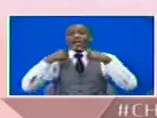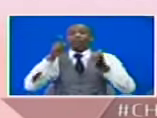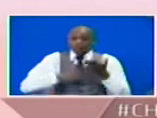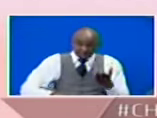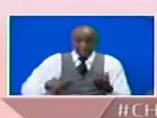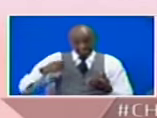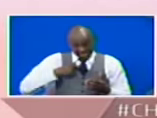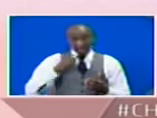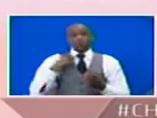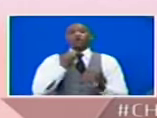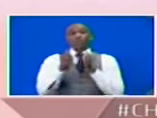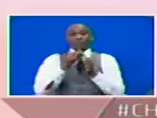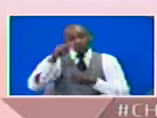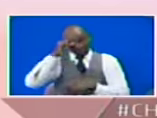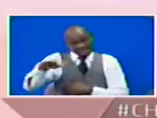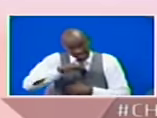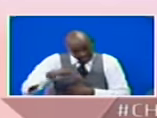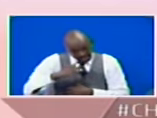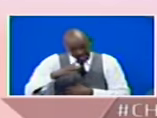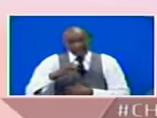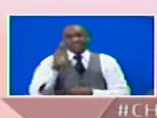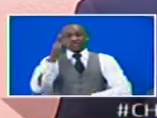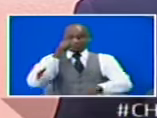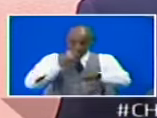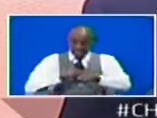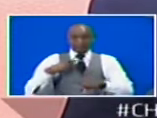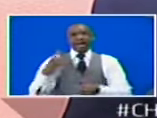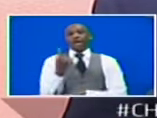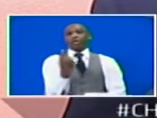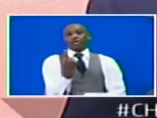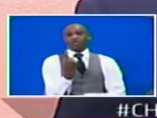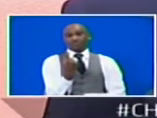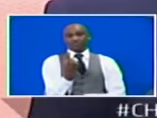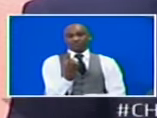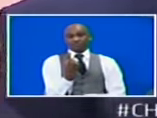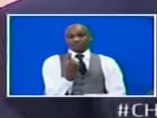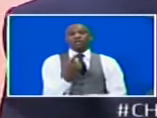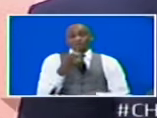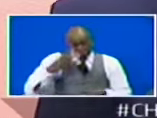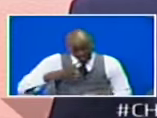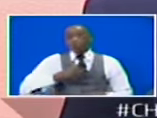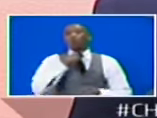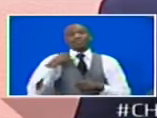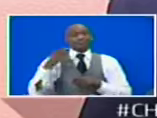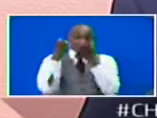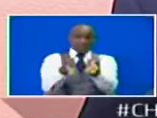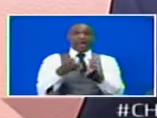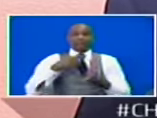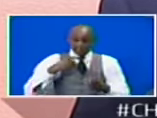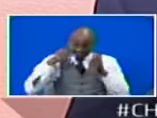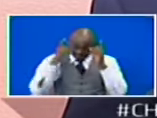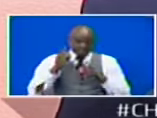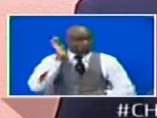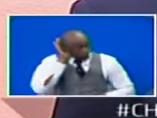my independent candidature for the second term as your governor. Due to public demand, I have decided to honor